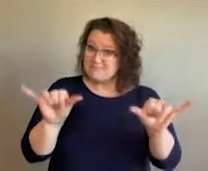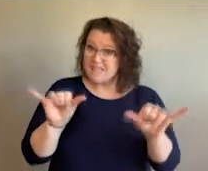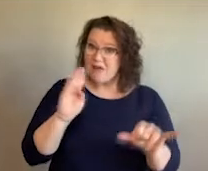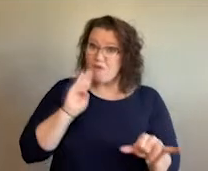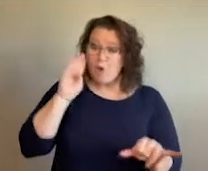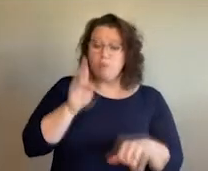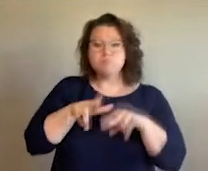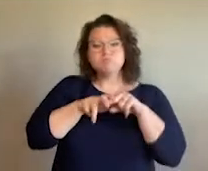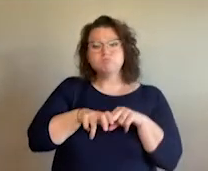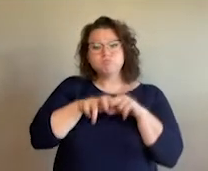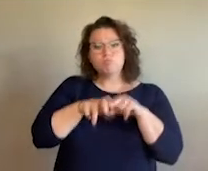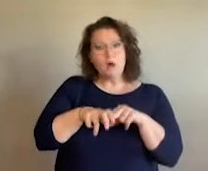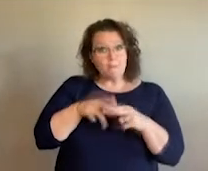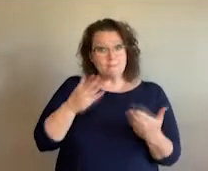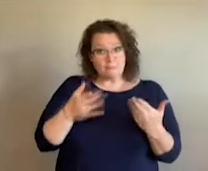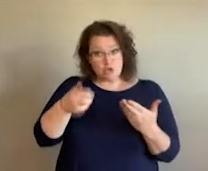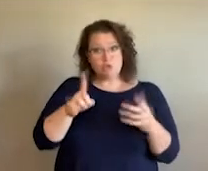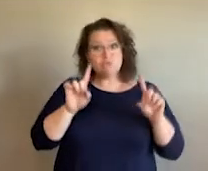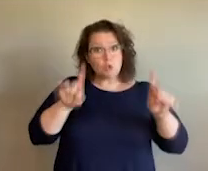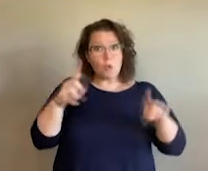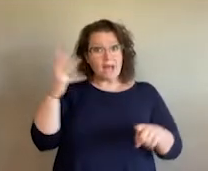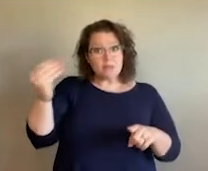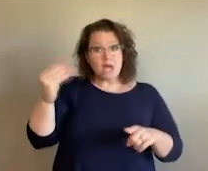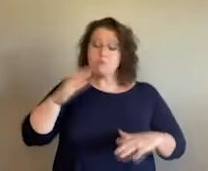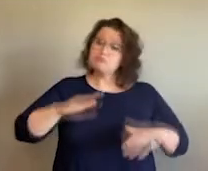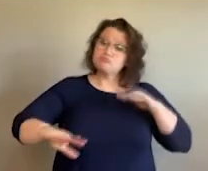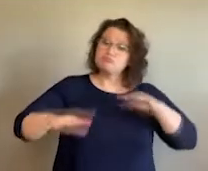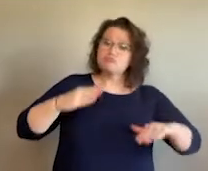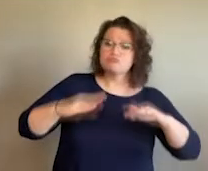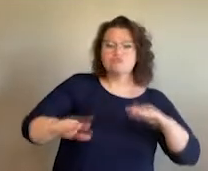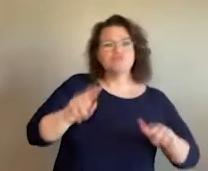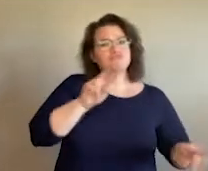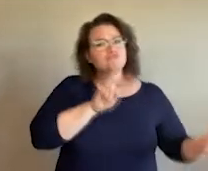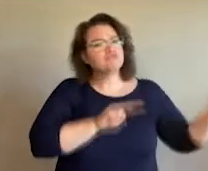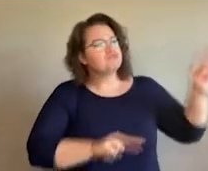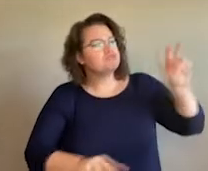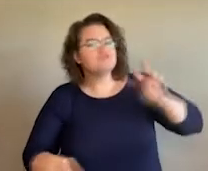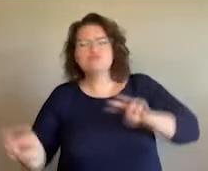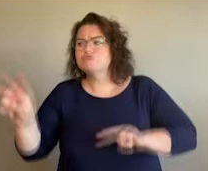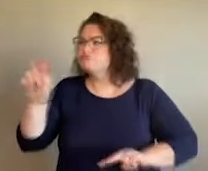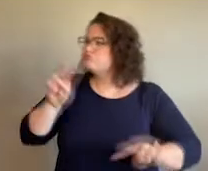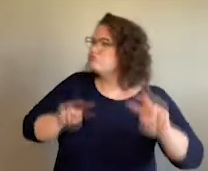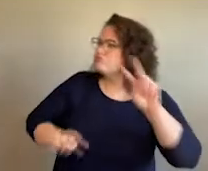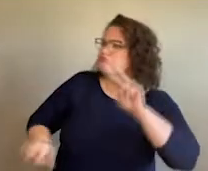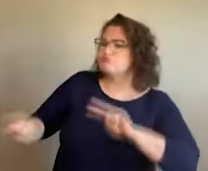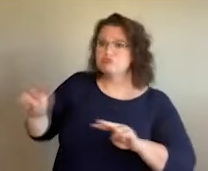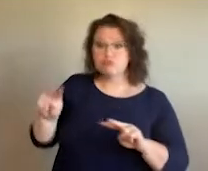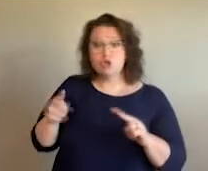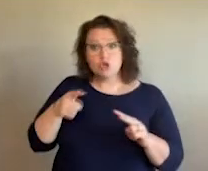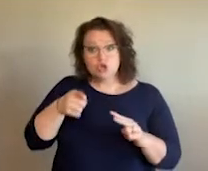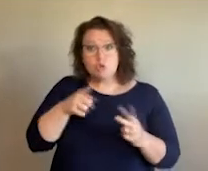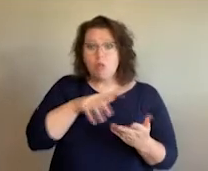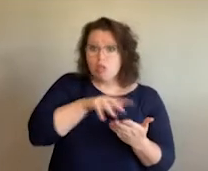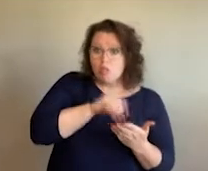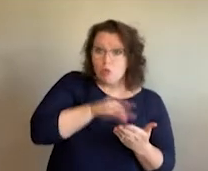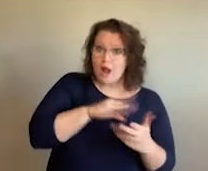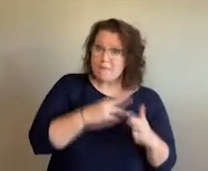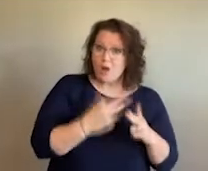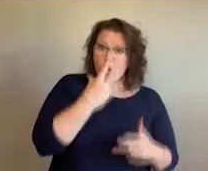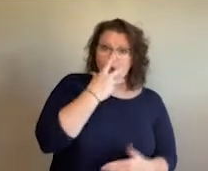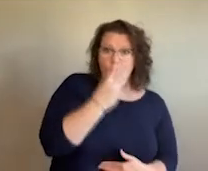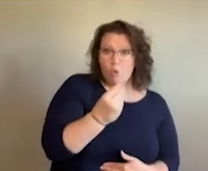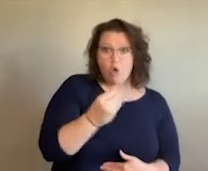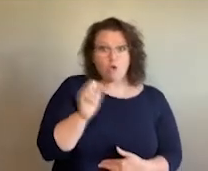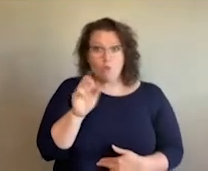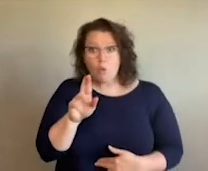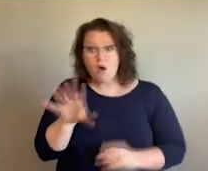home and you can maybe go outside for a walk. I want you to go outside for a nature walk, and I want you to learn about wolves, or you can pick